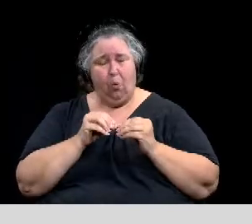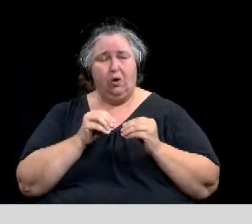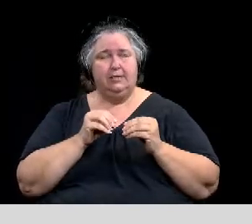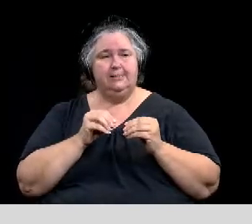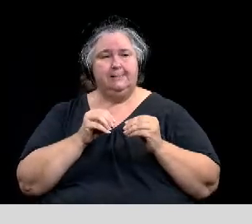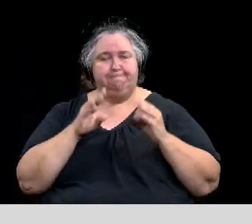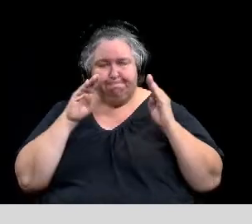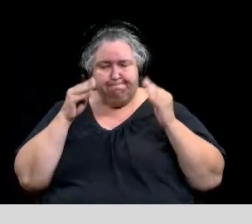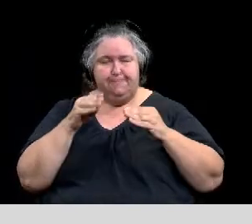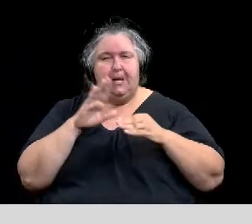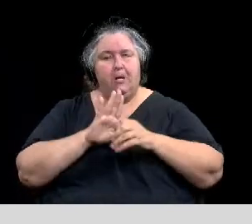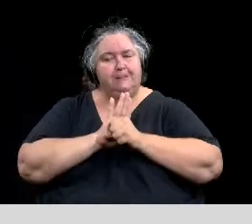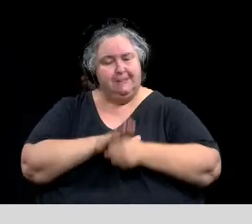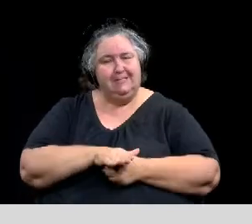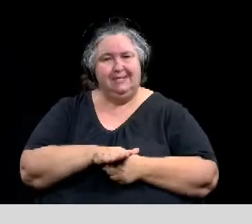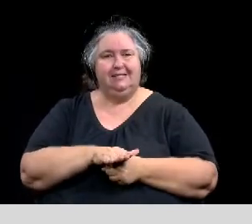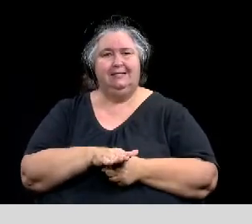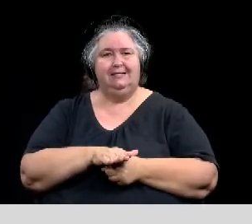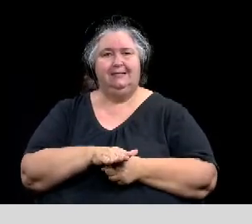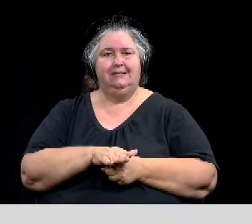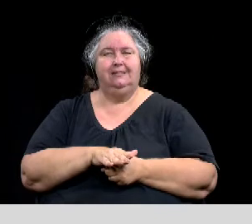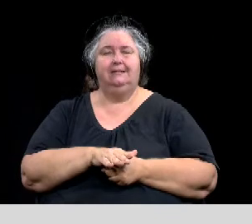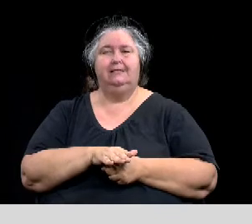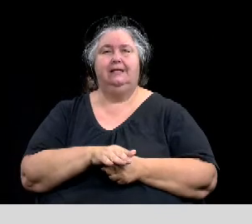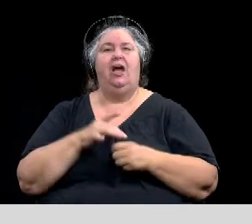of the virus. Next slide, please, Julie.